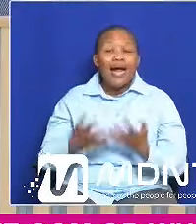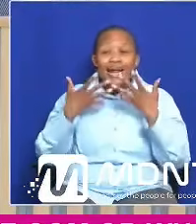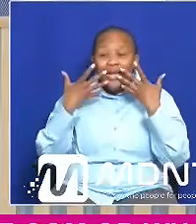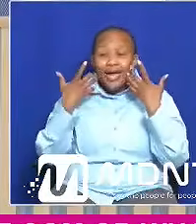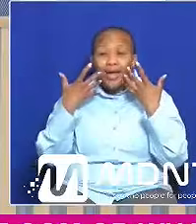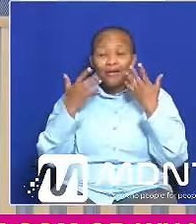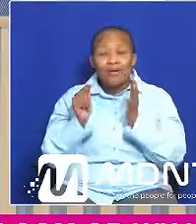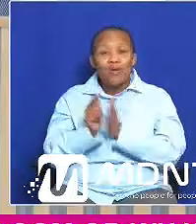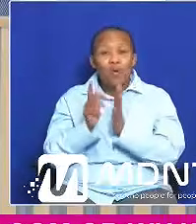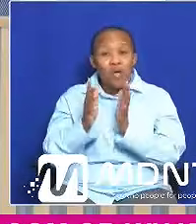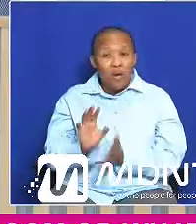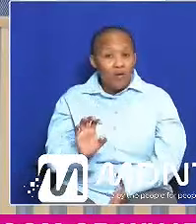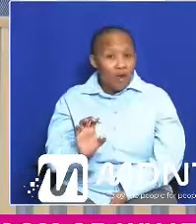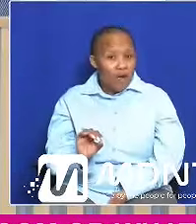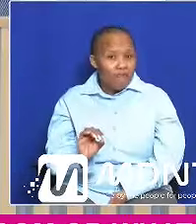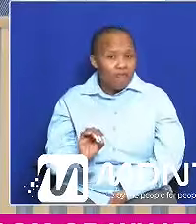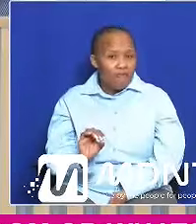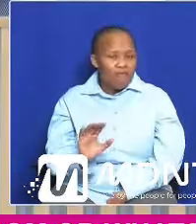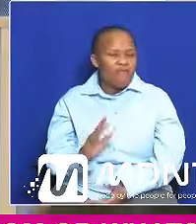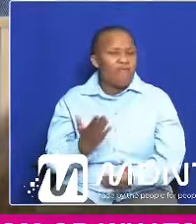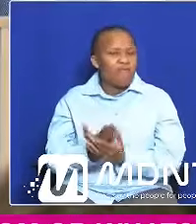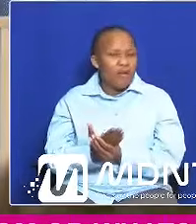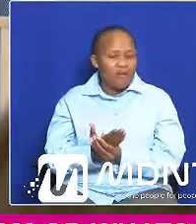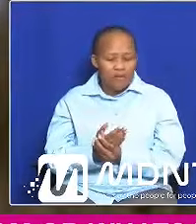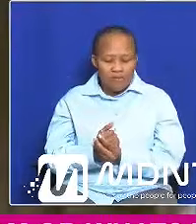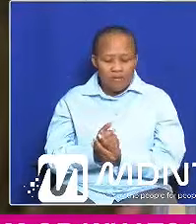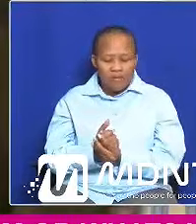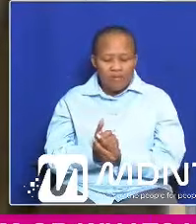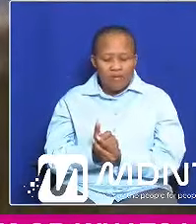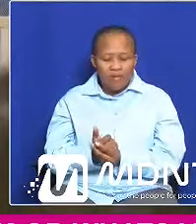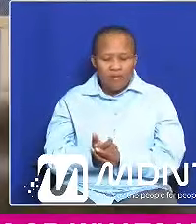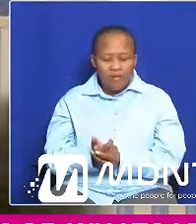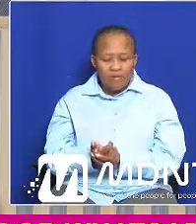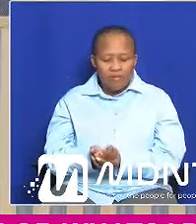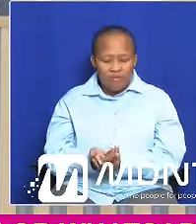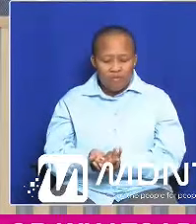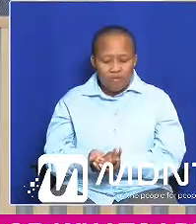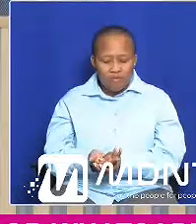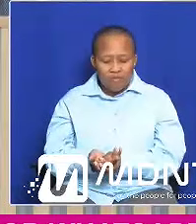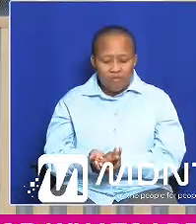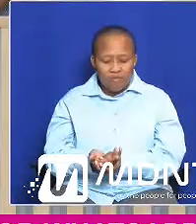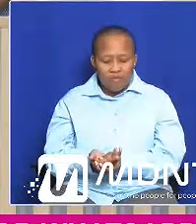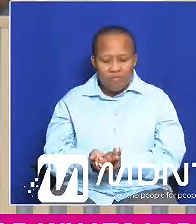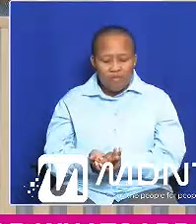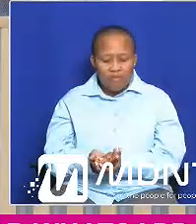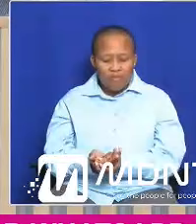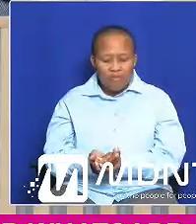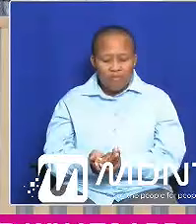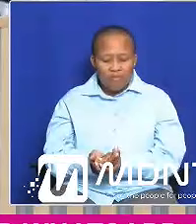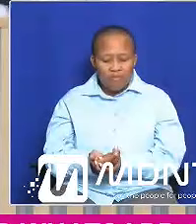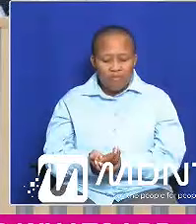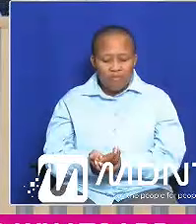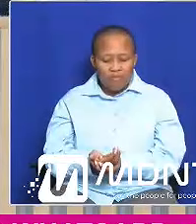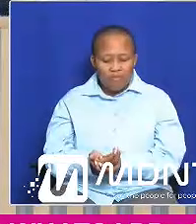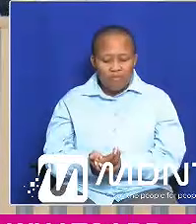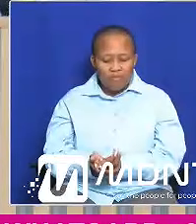Sorry, Chairperson, when it should be on, it's not on, and when it should be off, it's on. So we've got file 1.1, I'm sure we're at the same place. Thank you. Thank you very